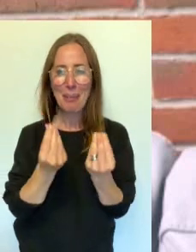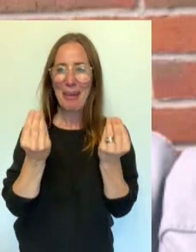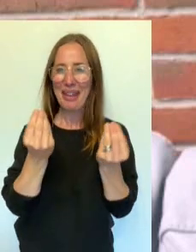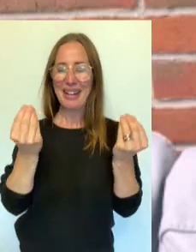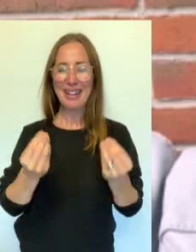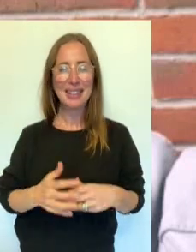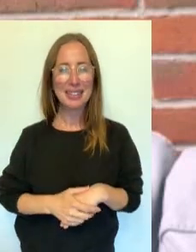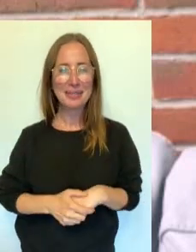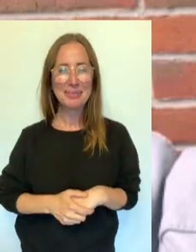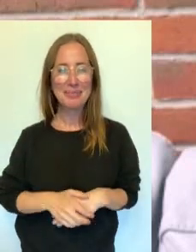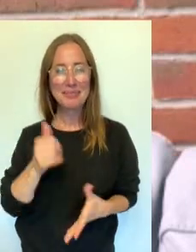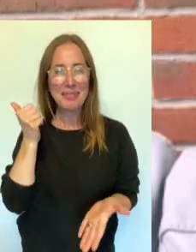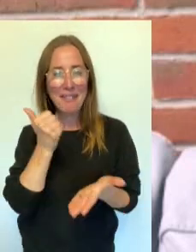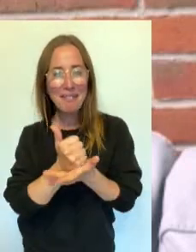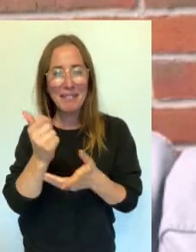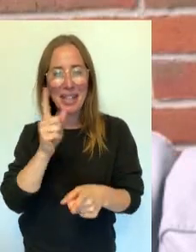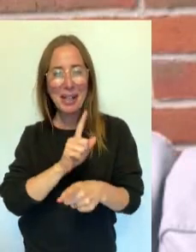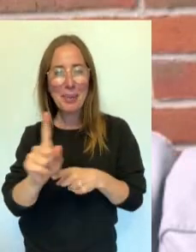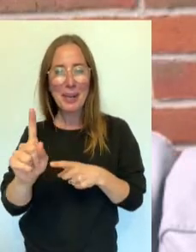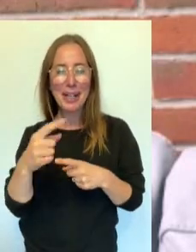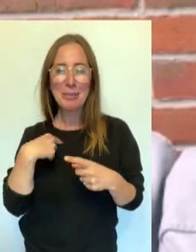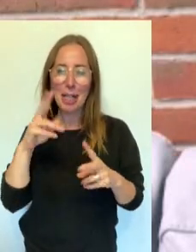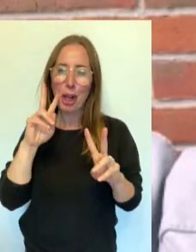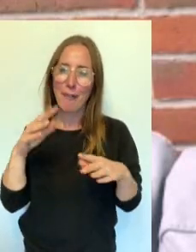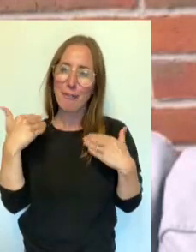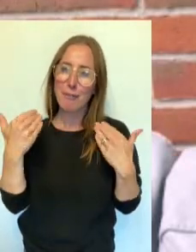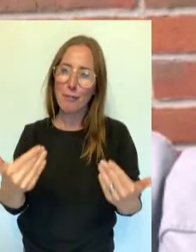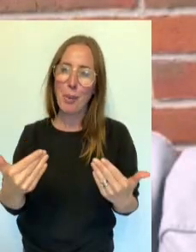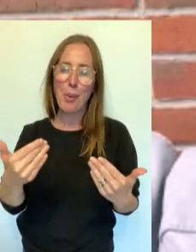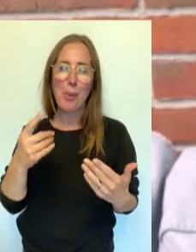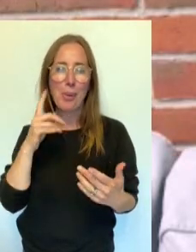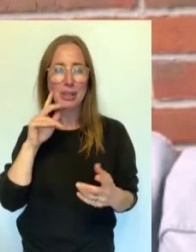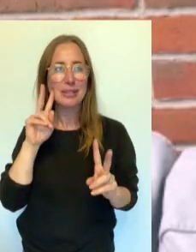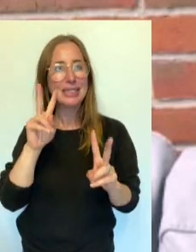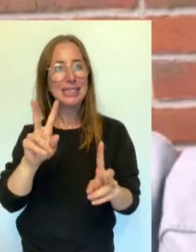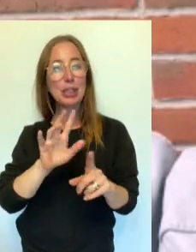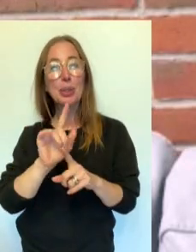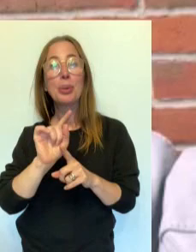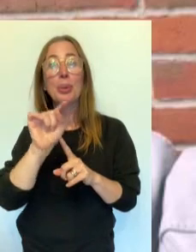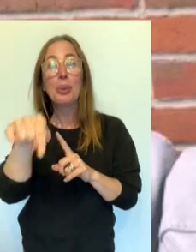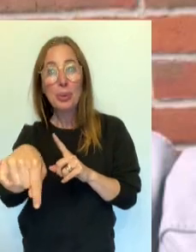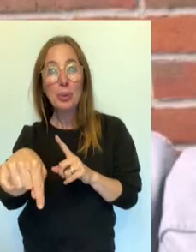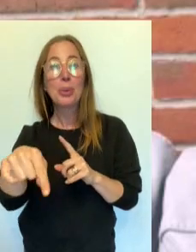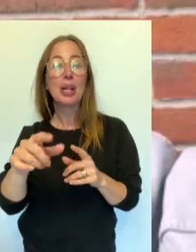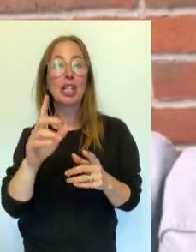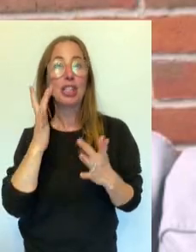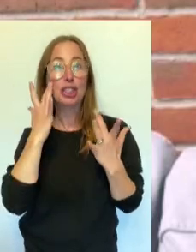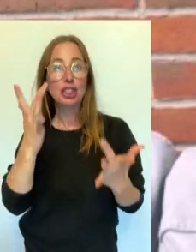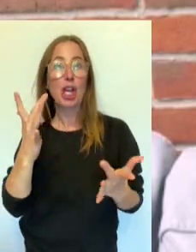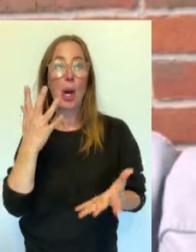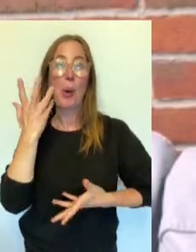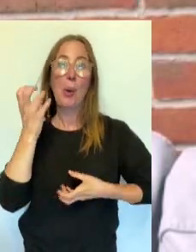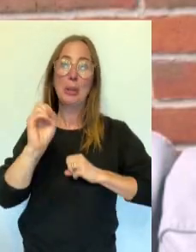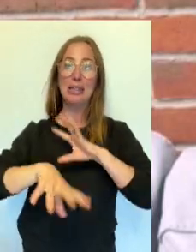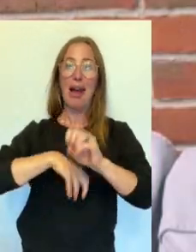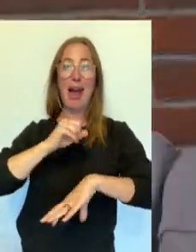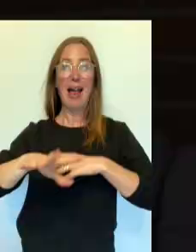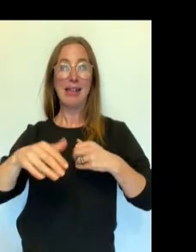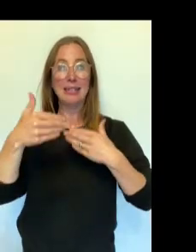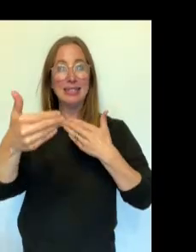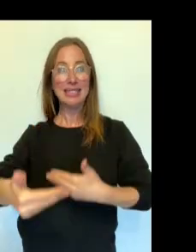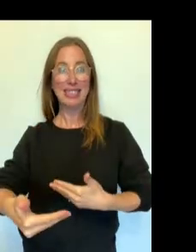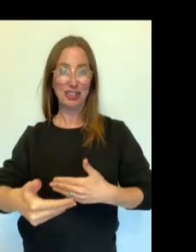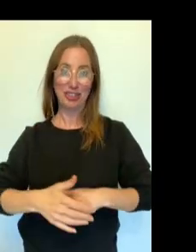fantastic week. And I am looking forward to seeing you all at the show and tell session as well next week. Okay, bye.